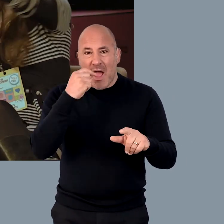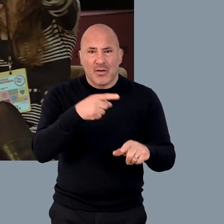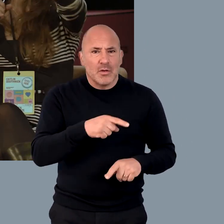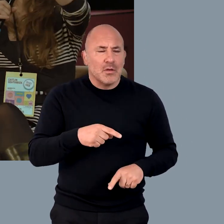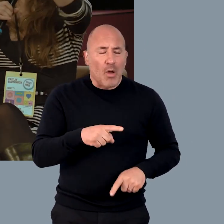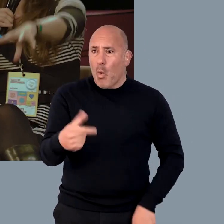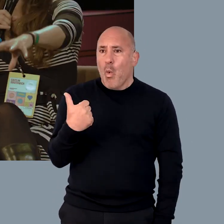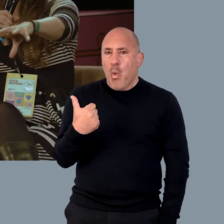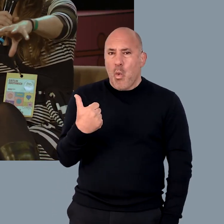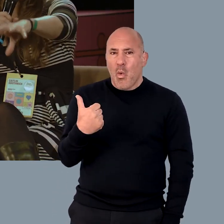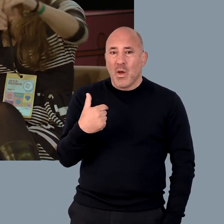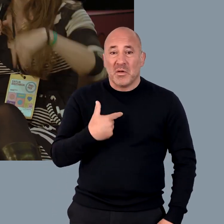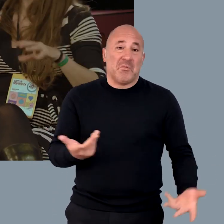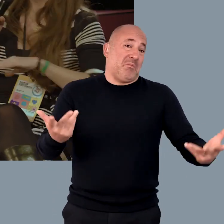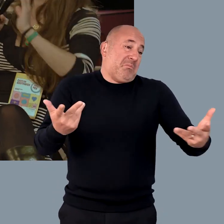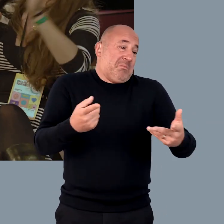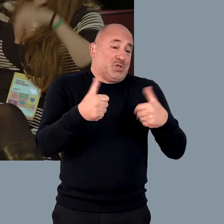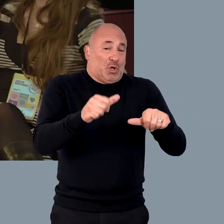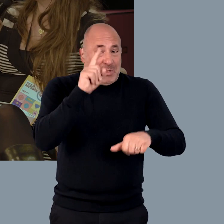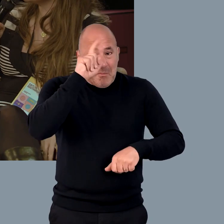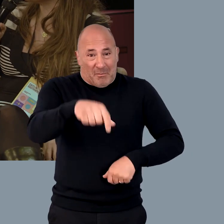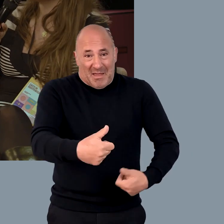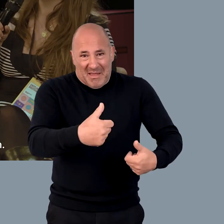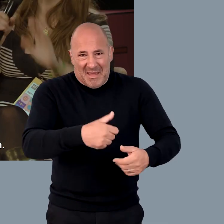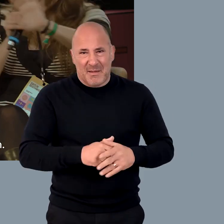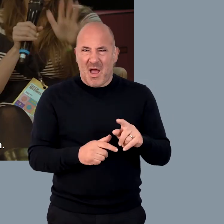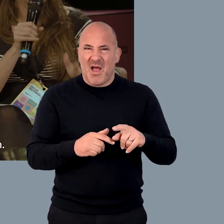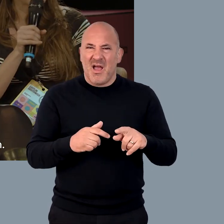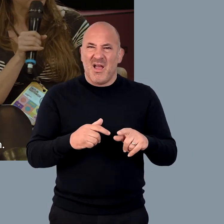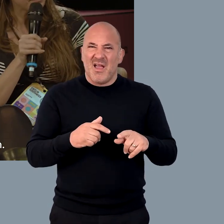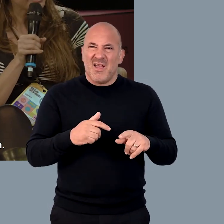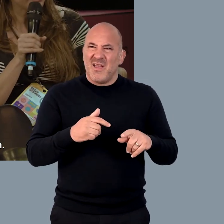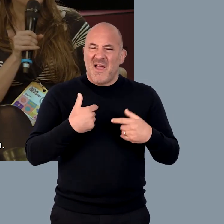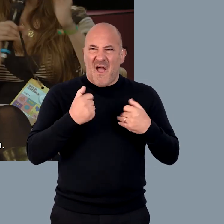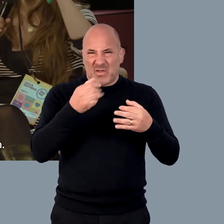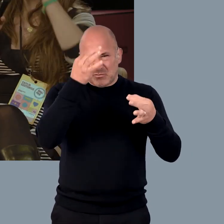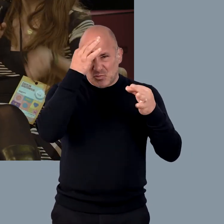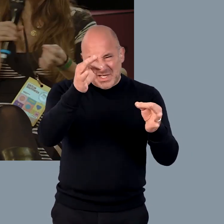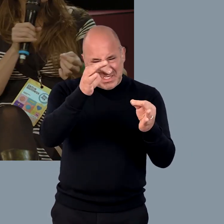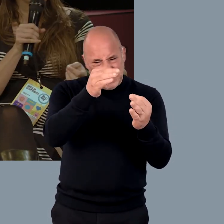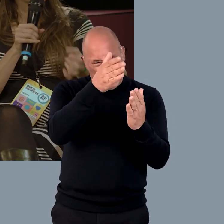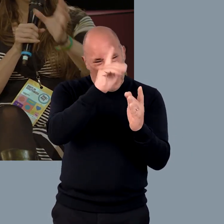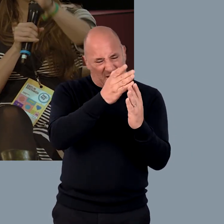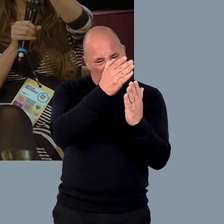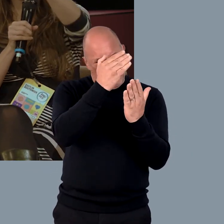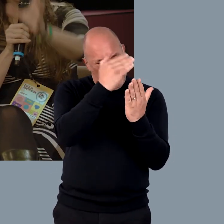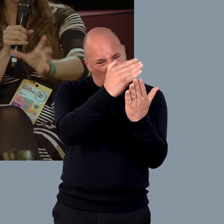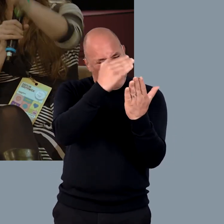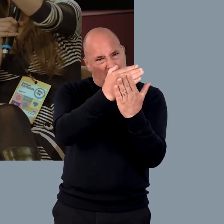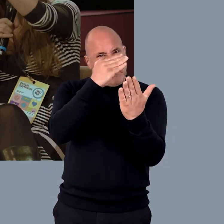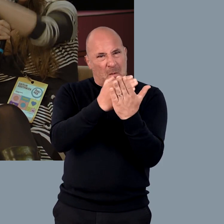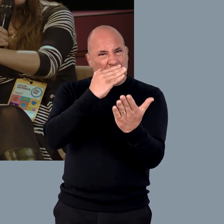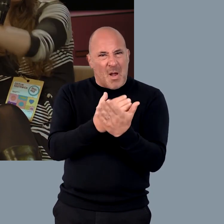do that so that you can still, and so she was like, that's a great idea. And I was like, okay, I'm glad we came up with a solution. But it's amazing to me that we